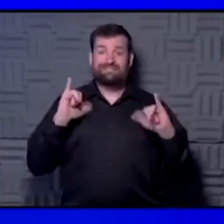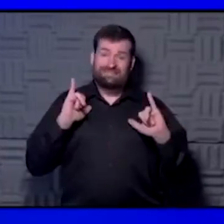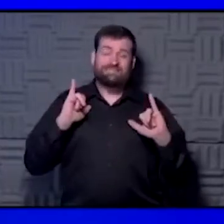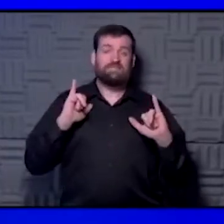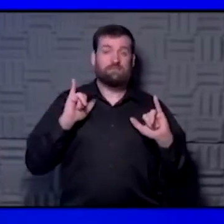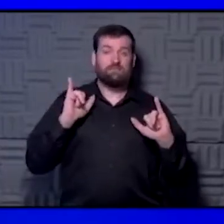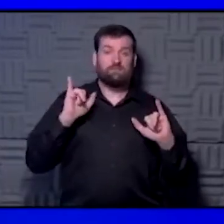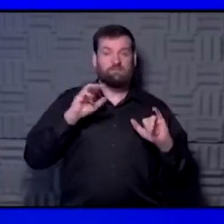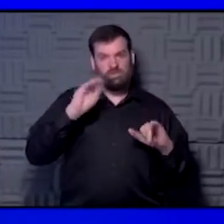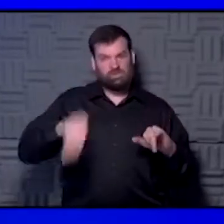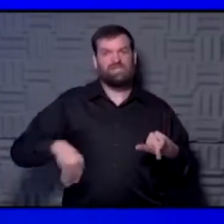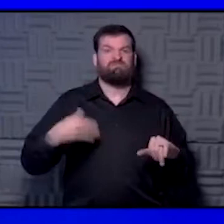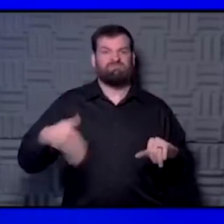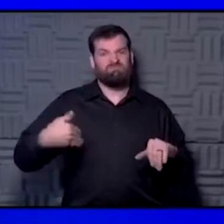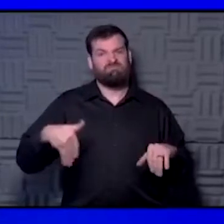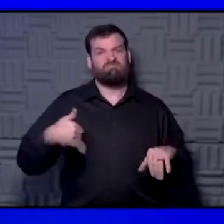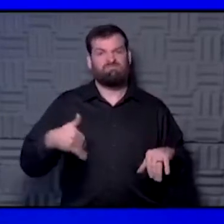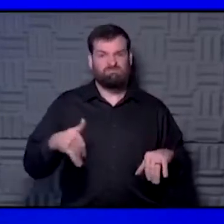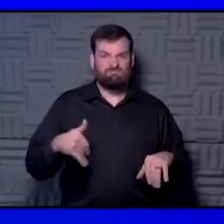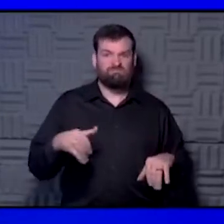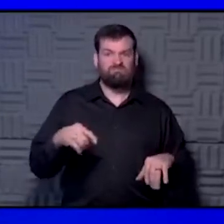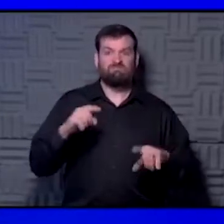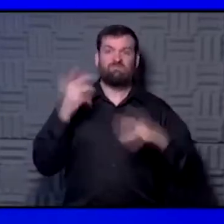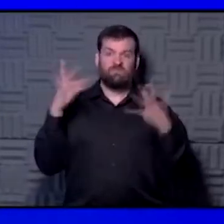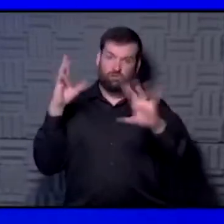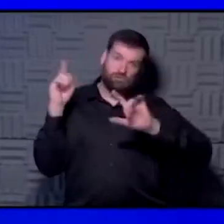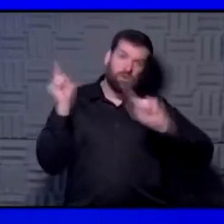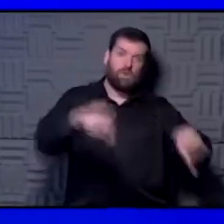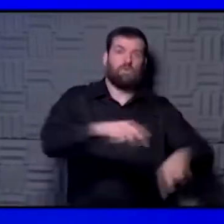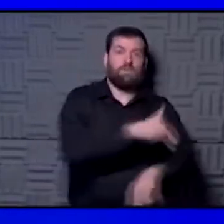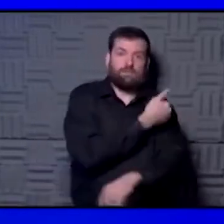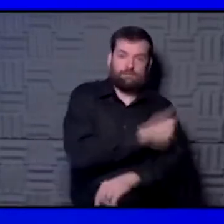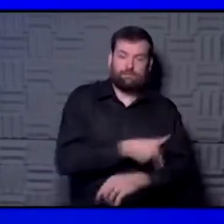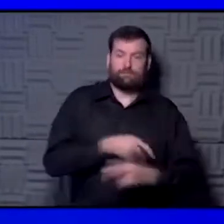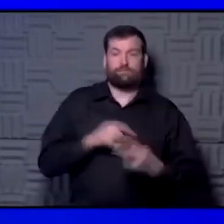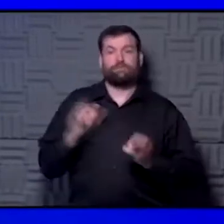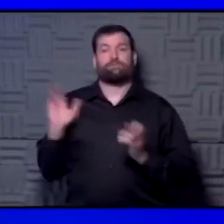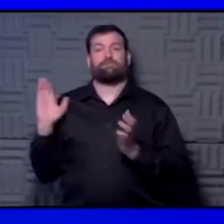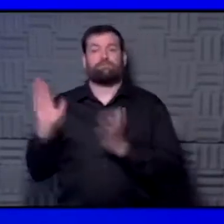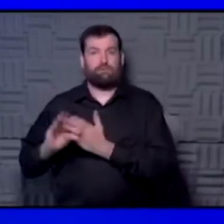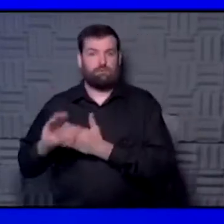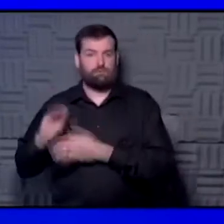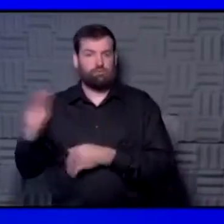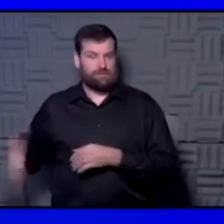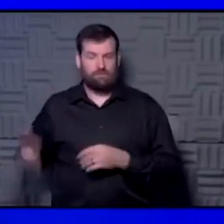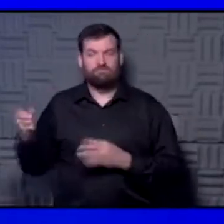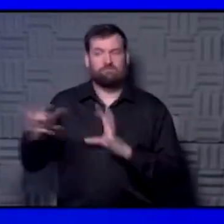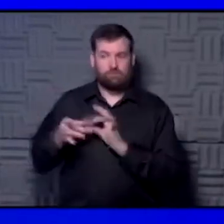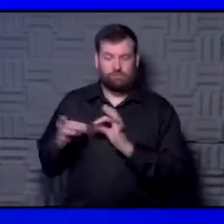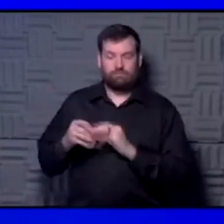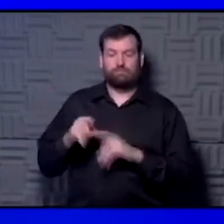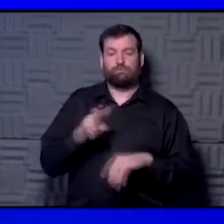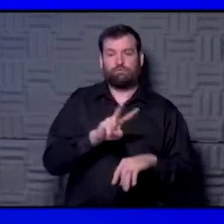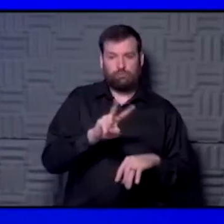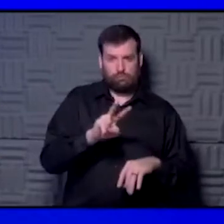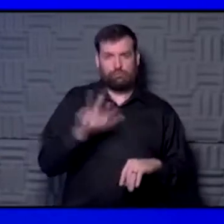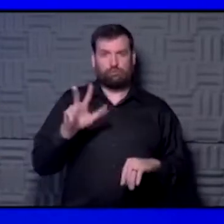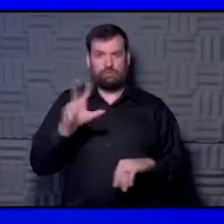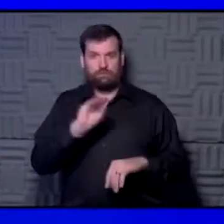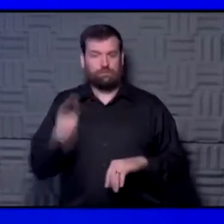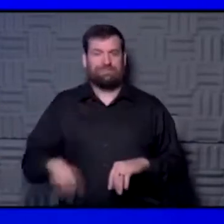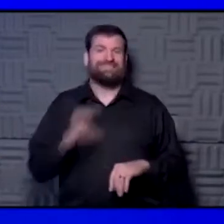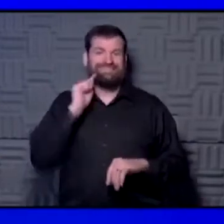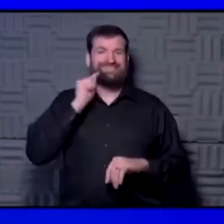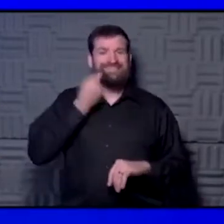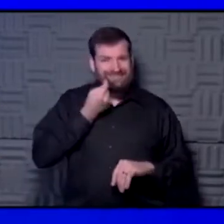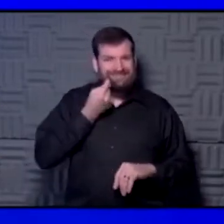percentage of those patients that went to the hospital. And then there was a small percentage, just as you said, 2 to 3% that went to critical illness